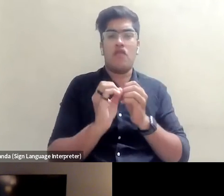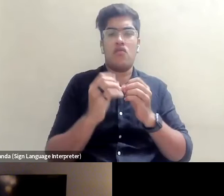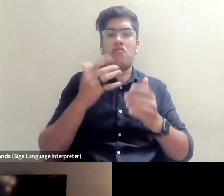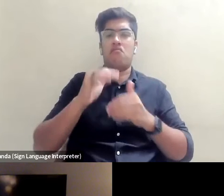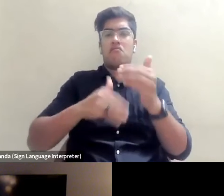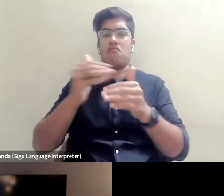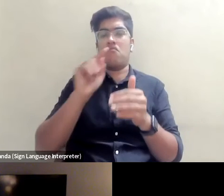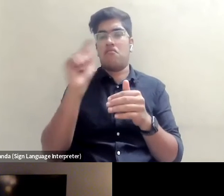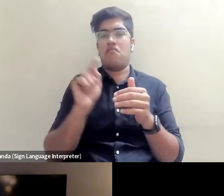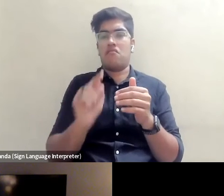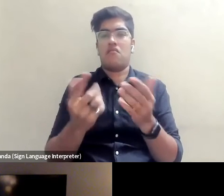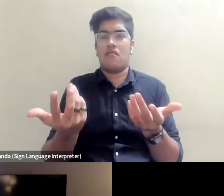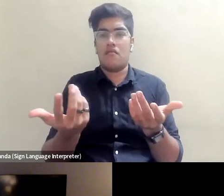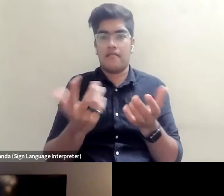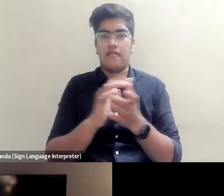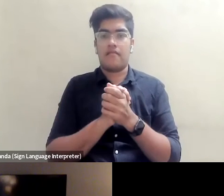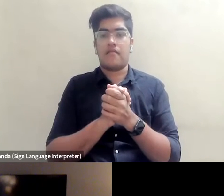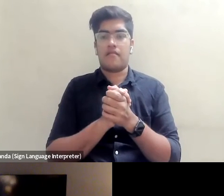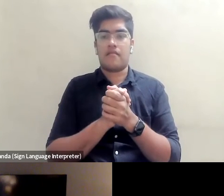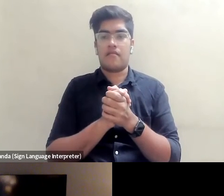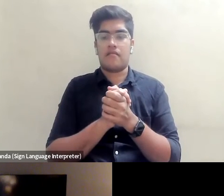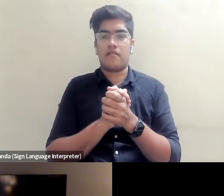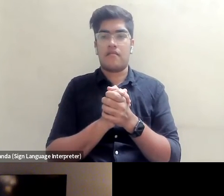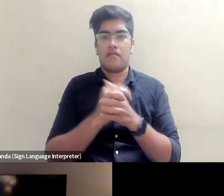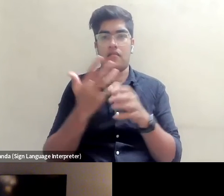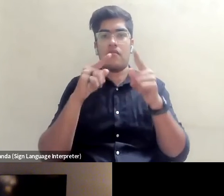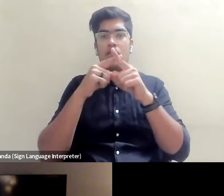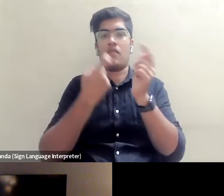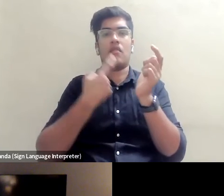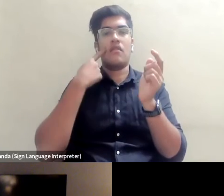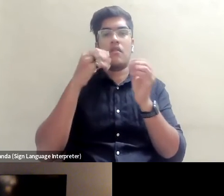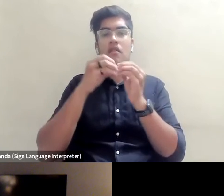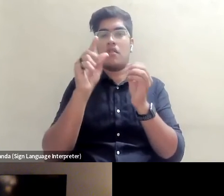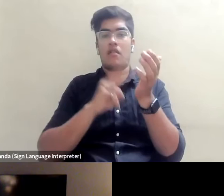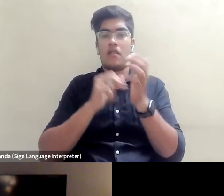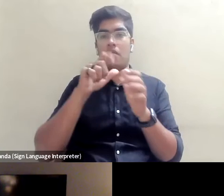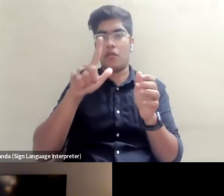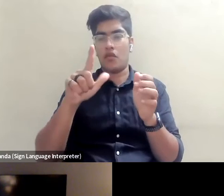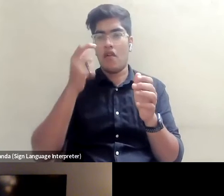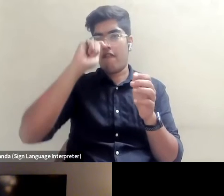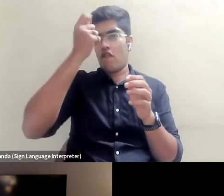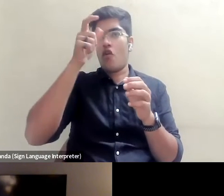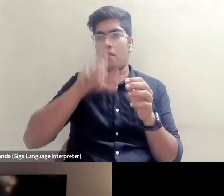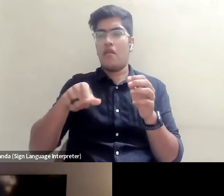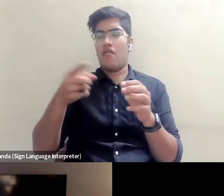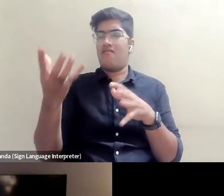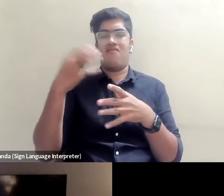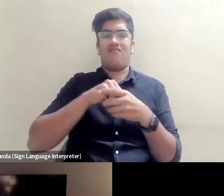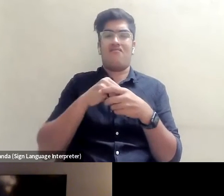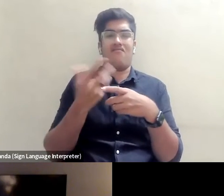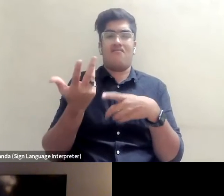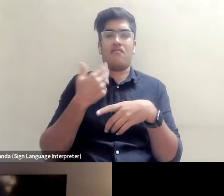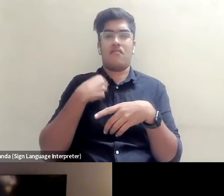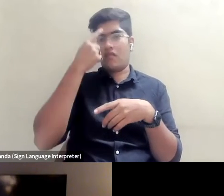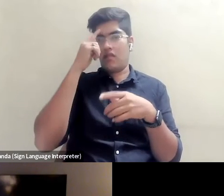delineate the categories that you can have tribunals for. Foreigners tribunals are not one of them. Second thing, the kind